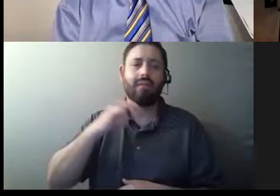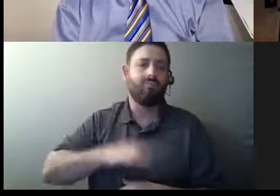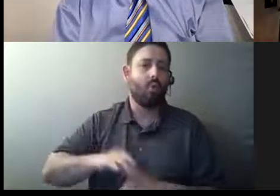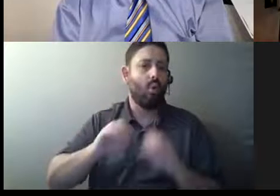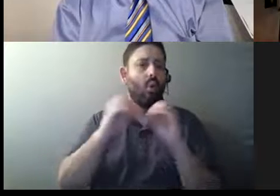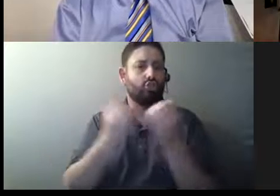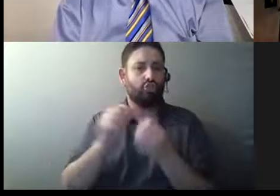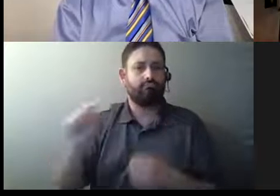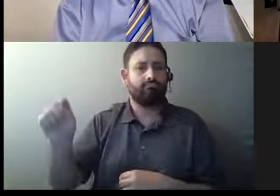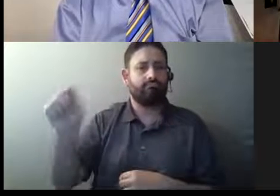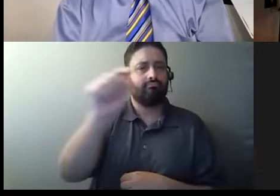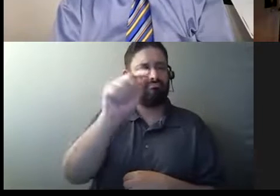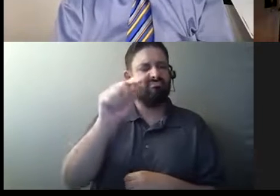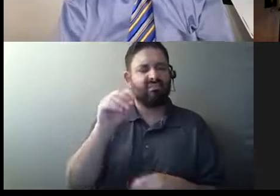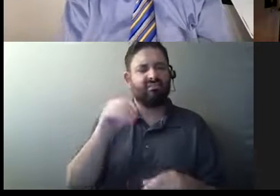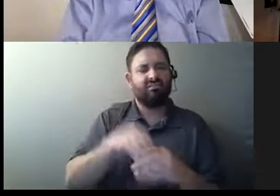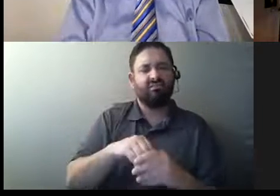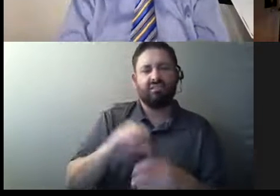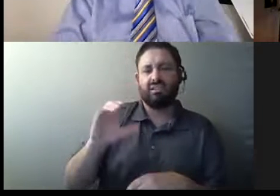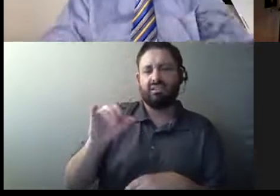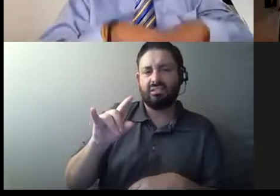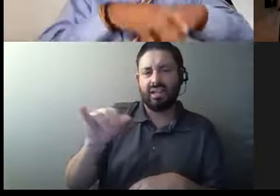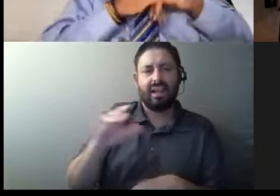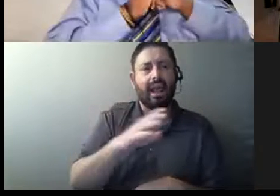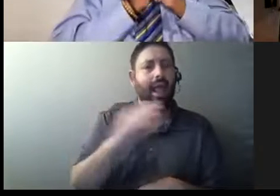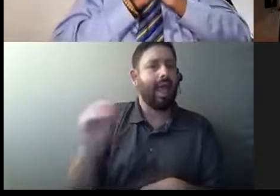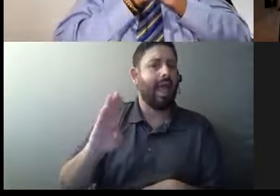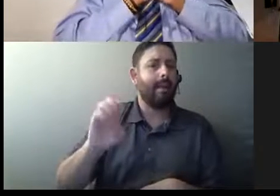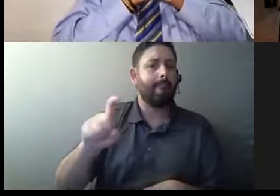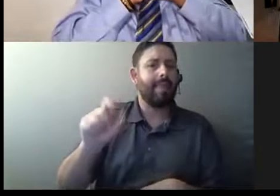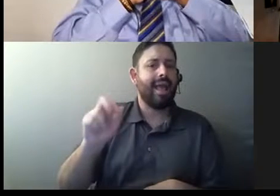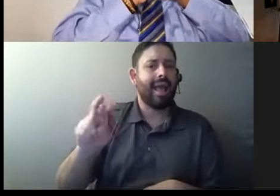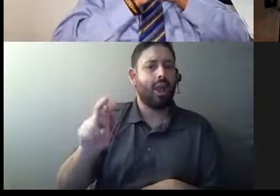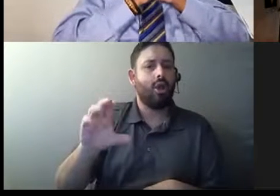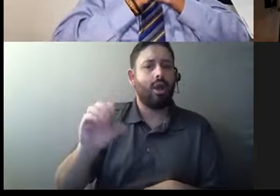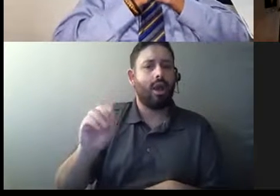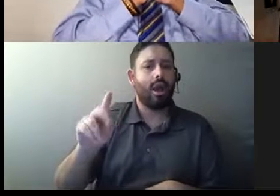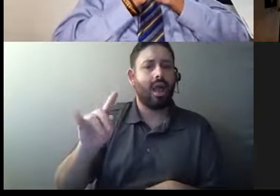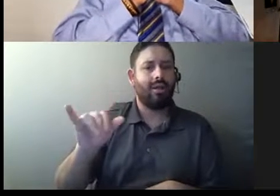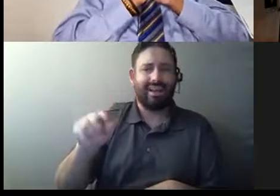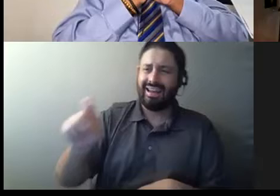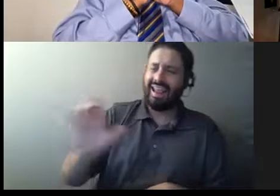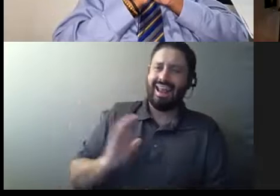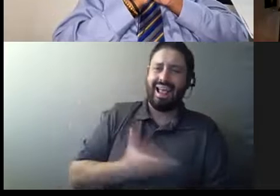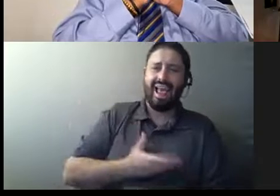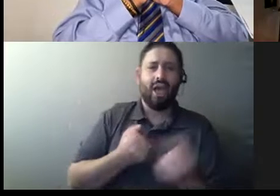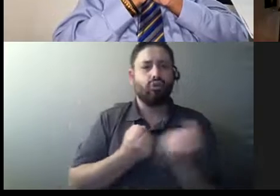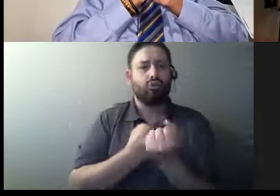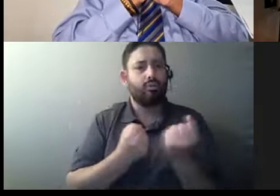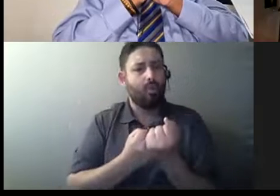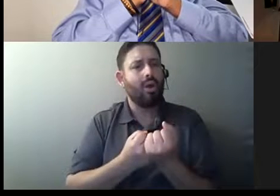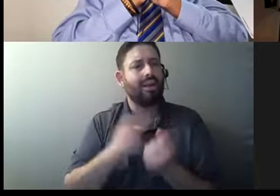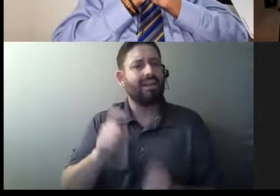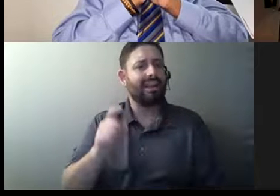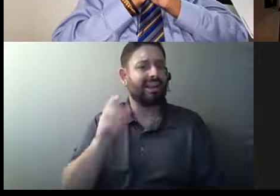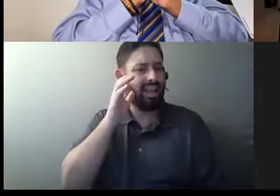and around Bexar County that need our support, and we need to hear their voice. The other thing that we